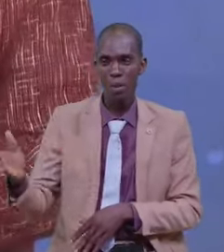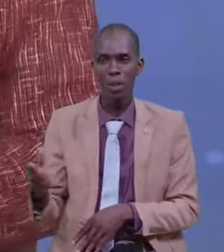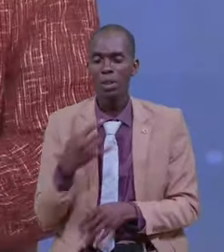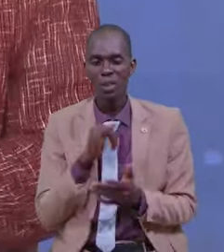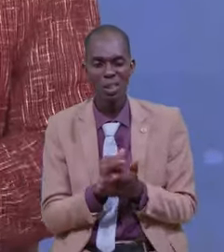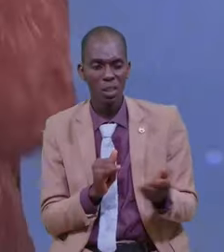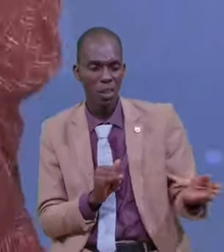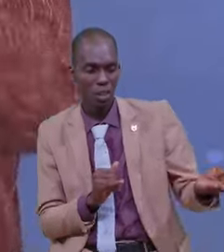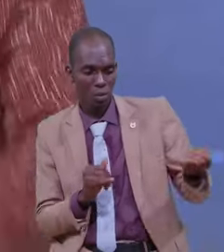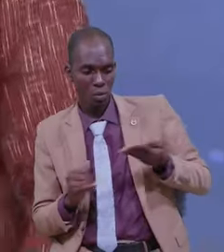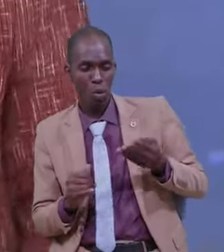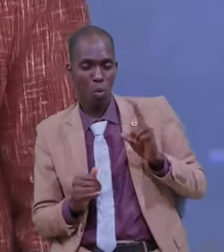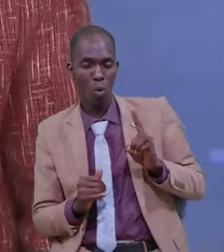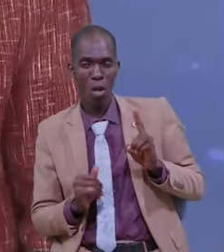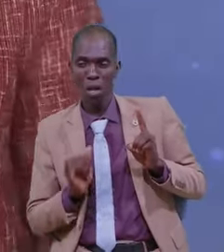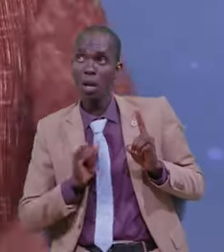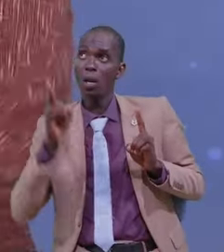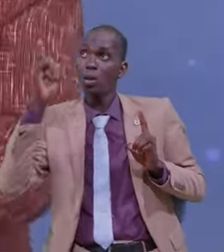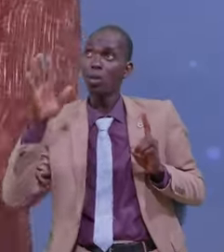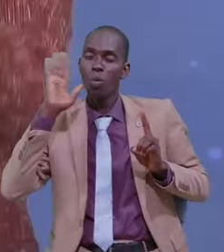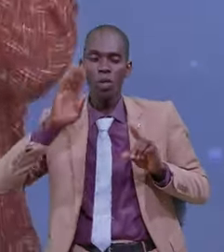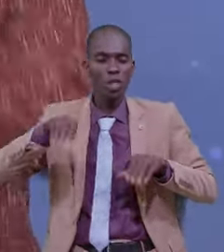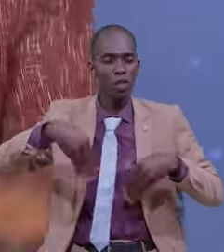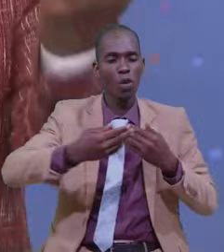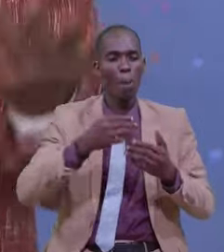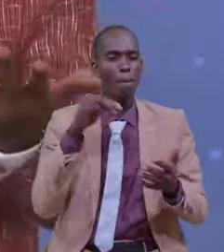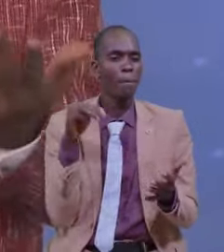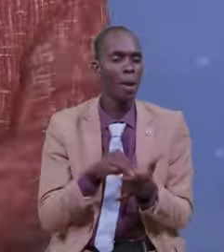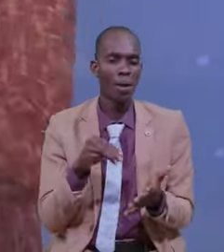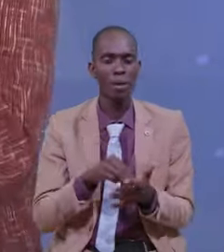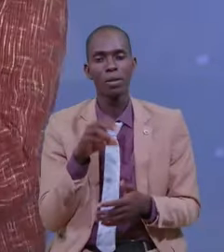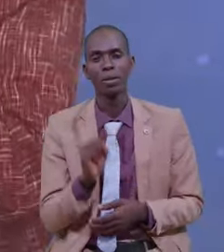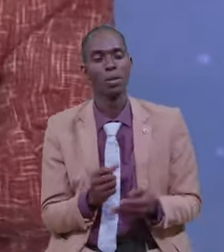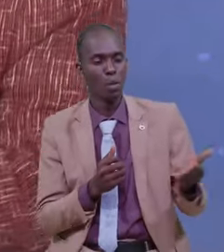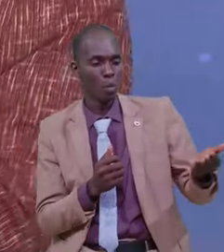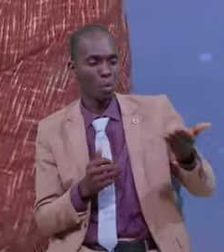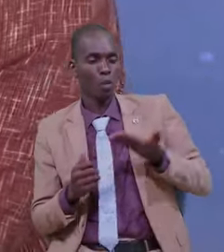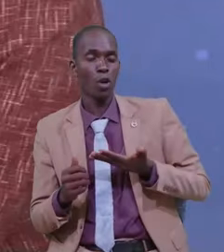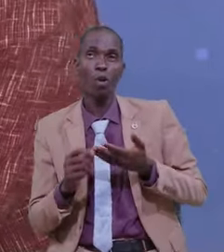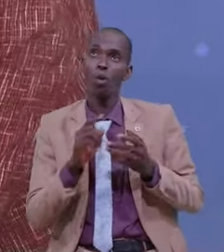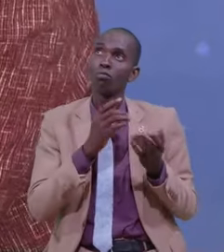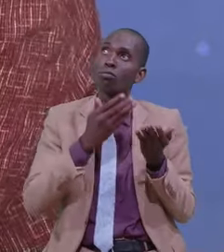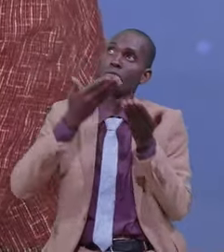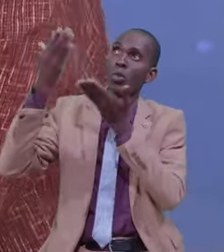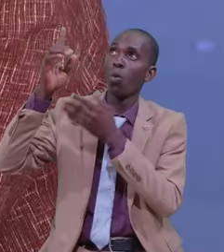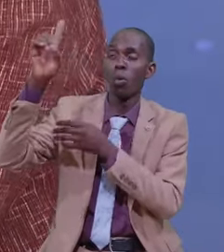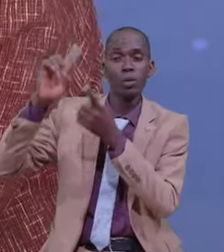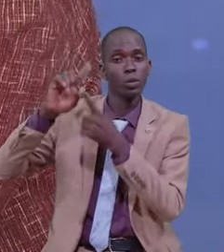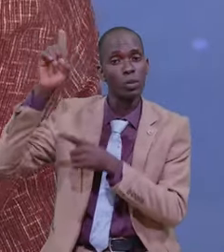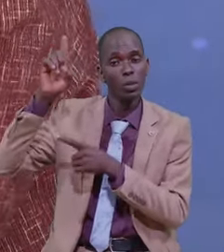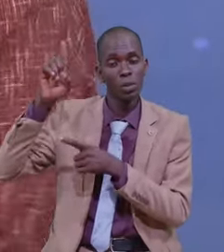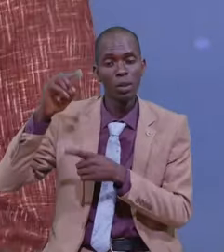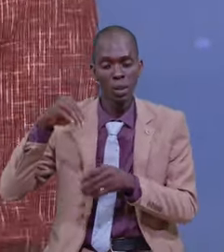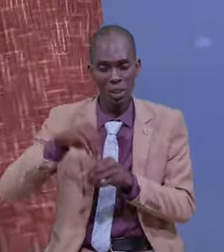millions. Give me one and I'll give you millions. Give me one in this